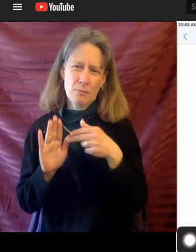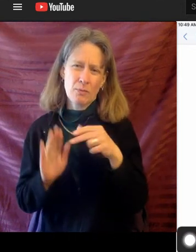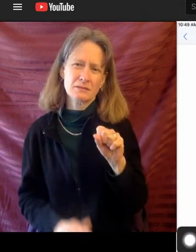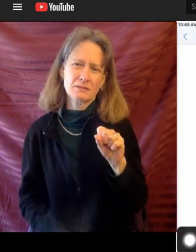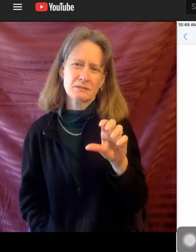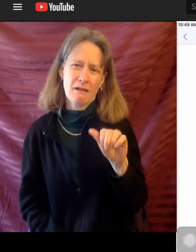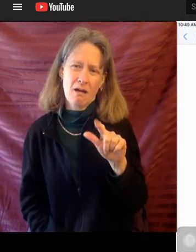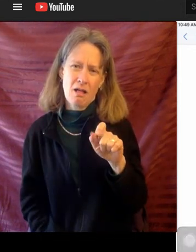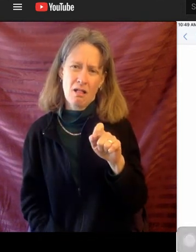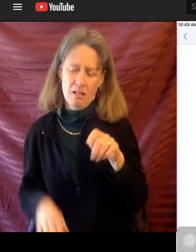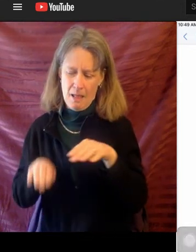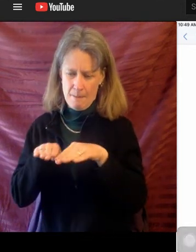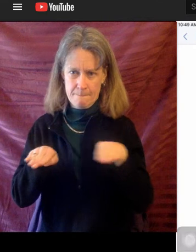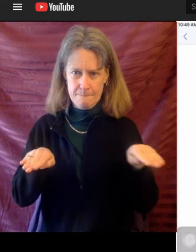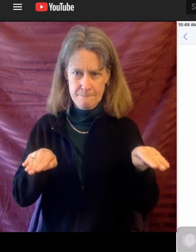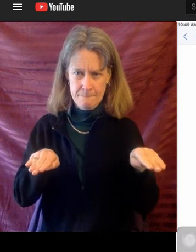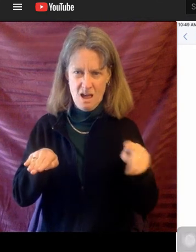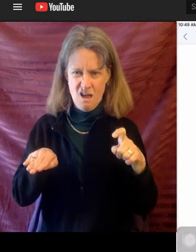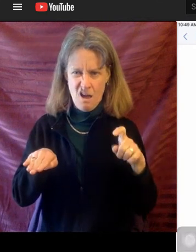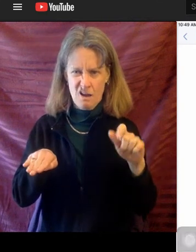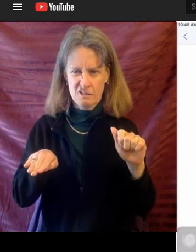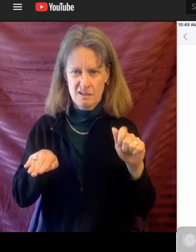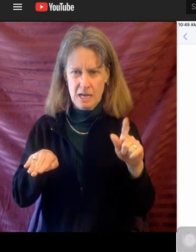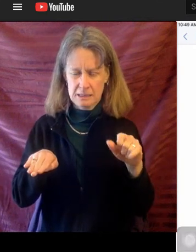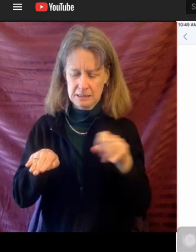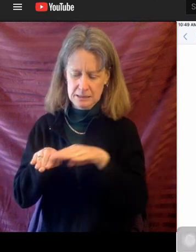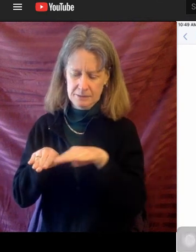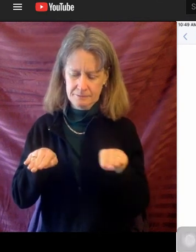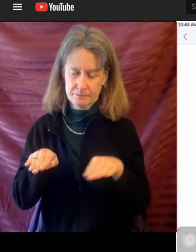scale 5.